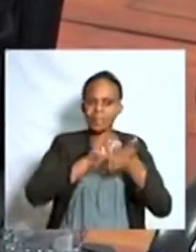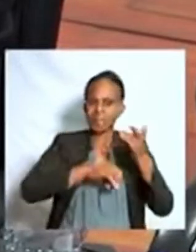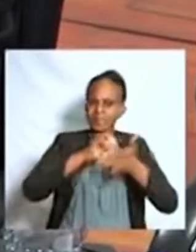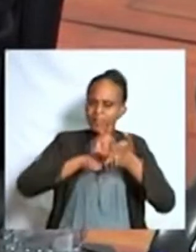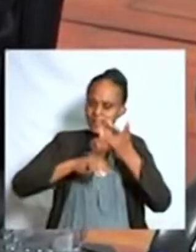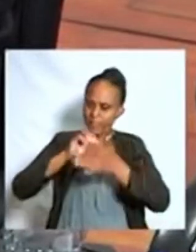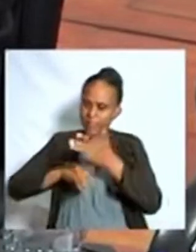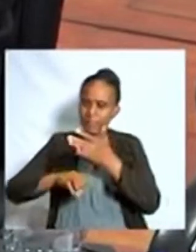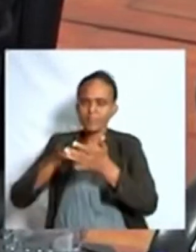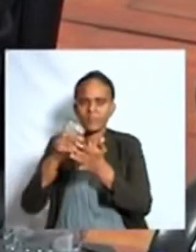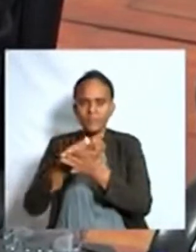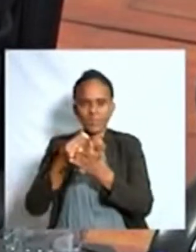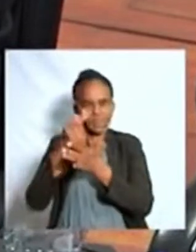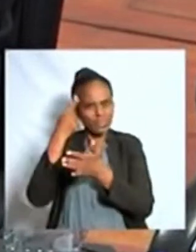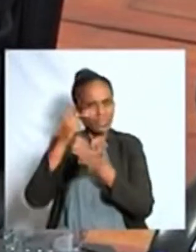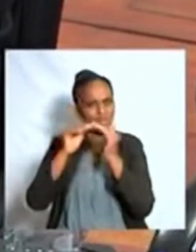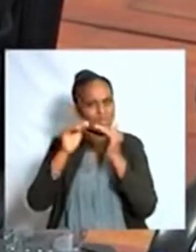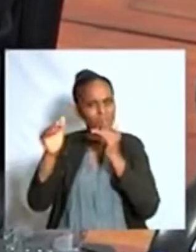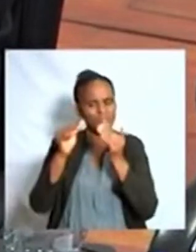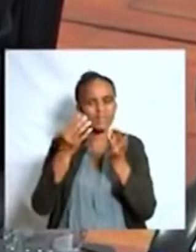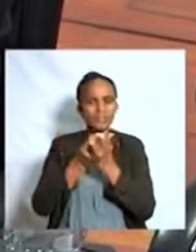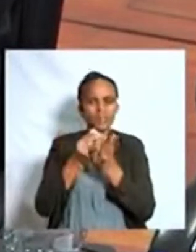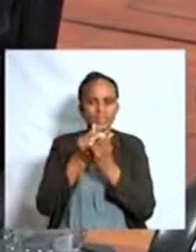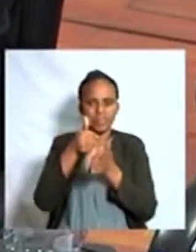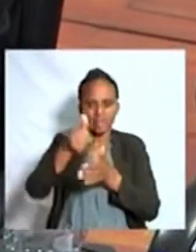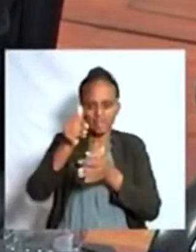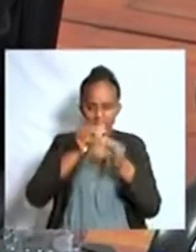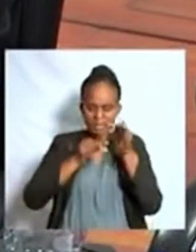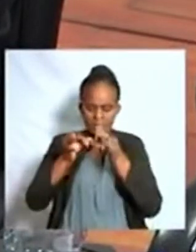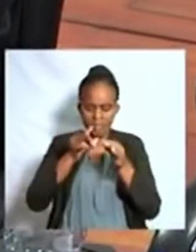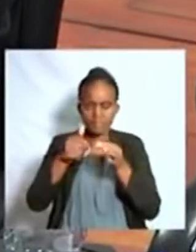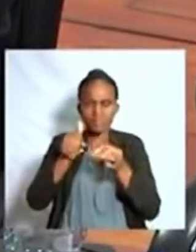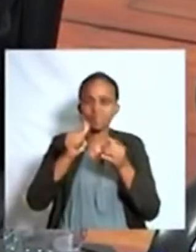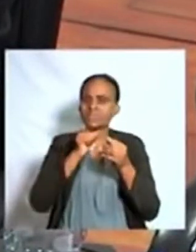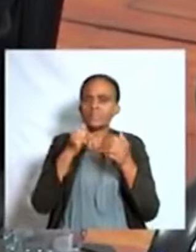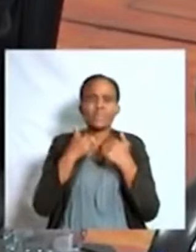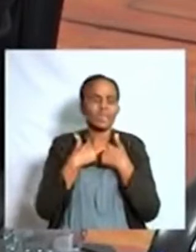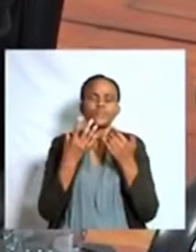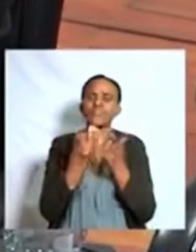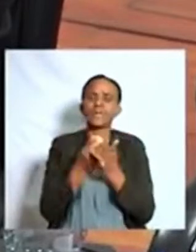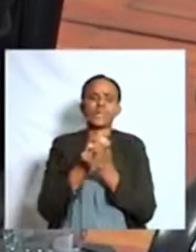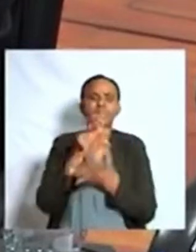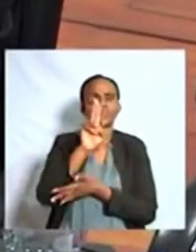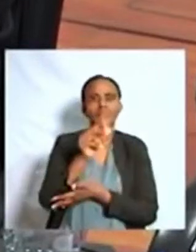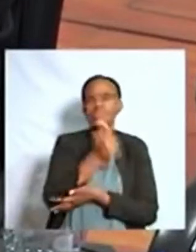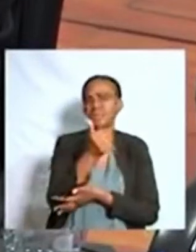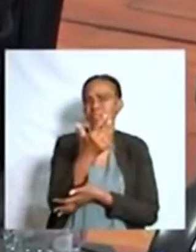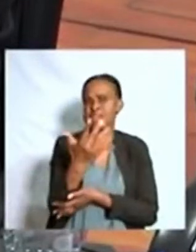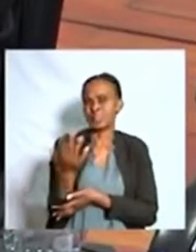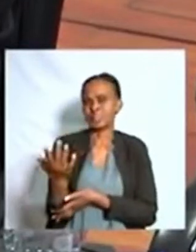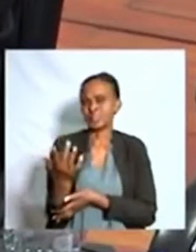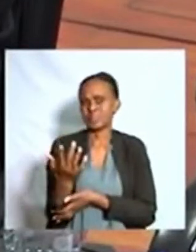equalization fund. And the reason you are giving is that you did not have the money to use for other things.